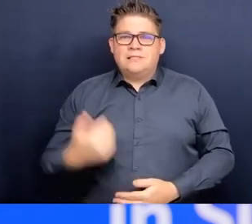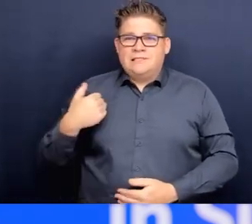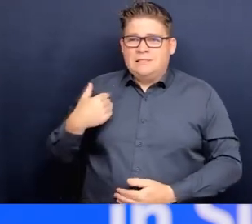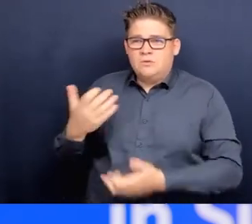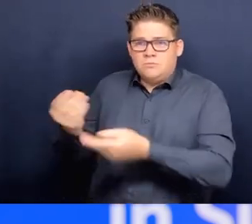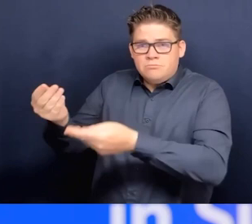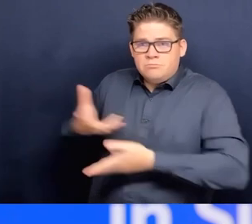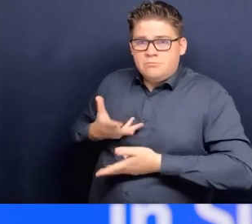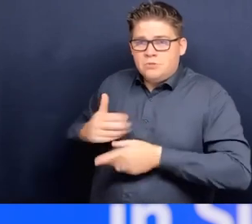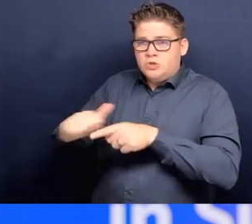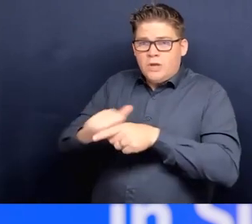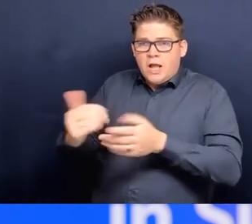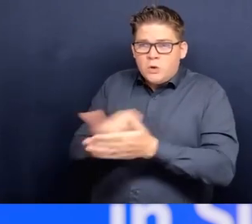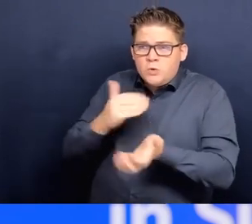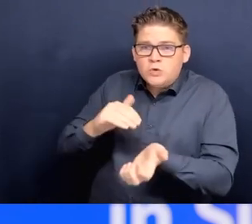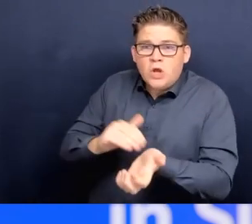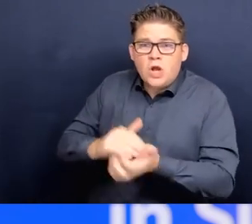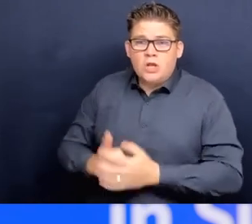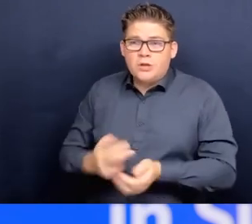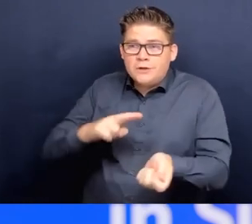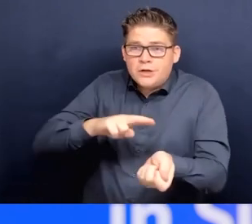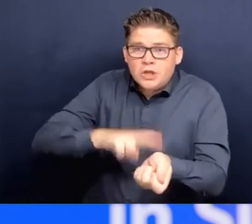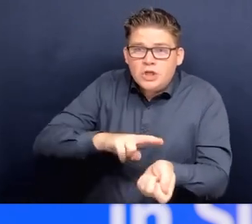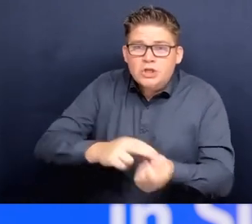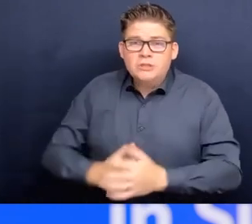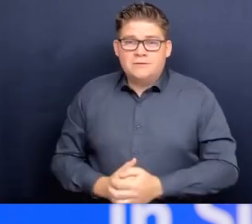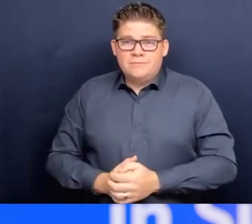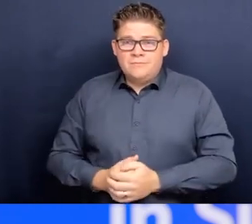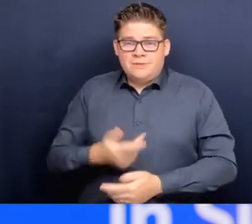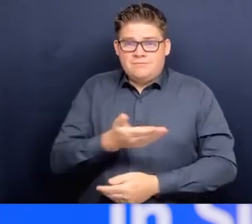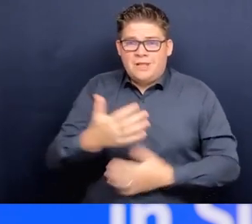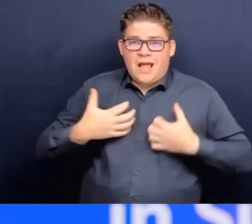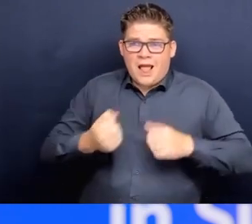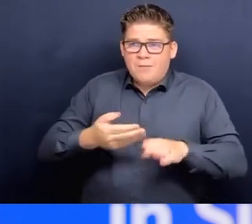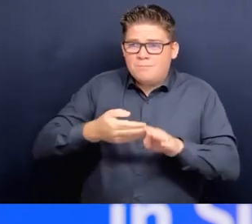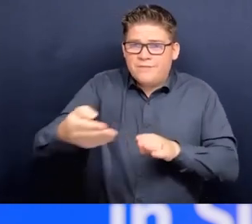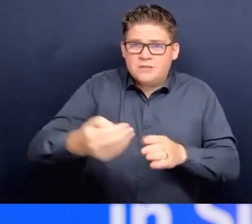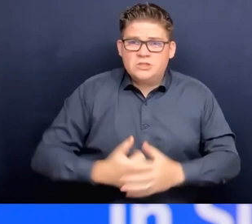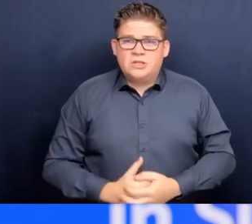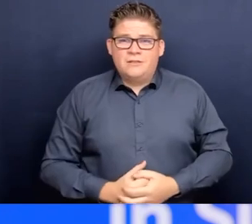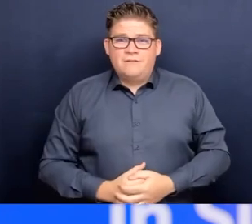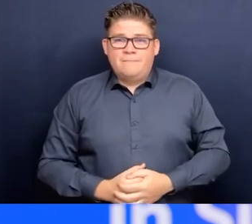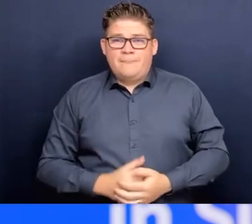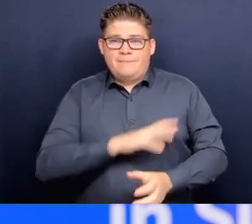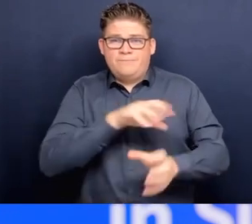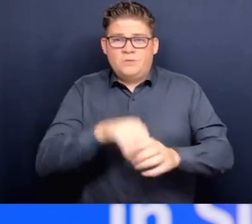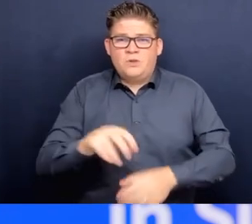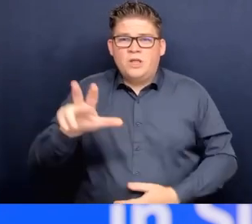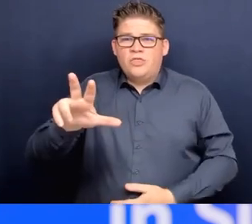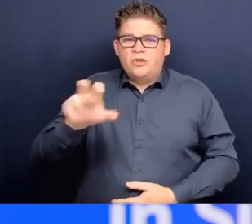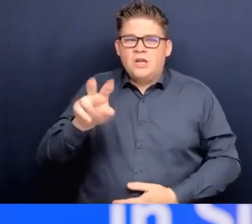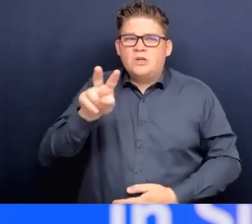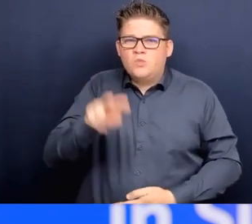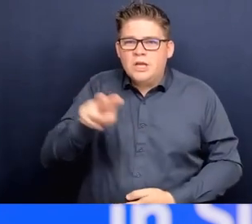doctors. This adds to the recent good news we have on training more doctors, more nurses, more allied health